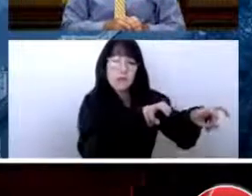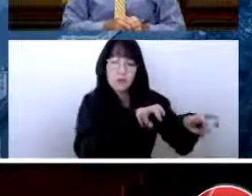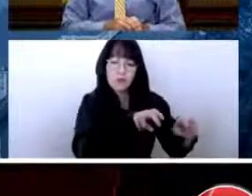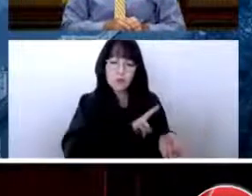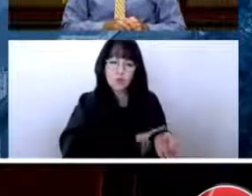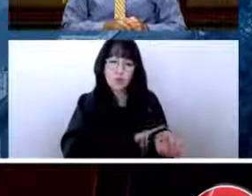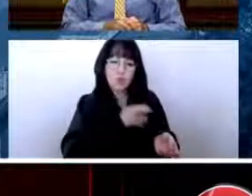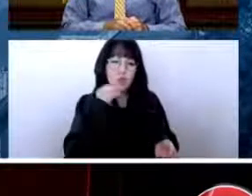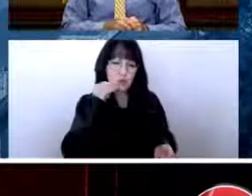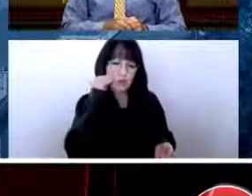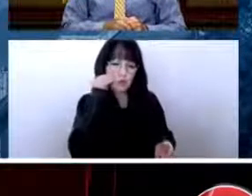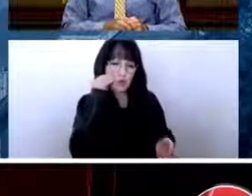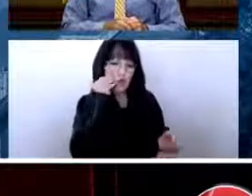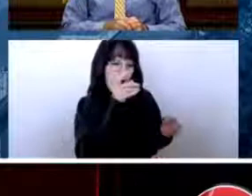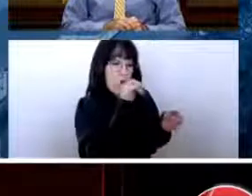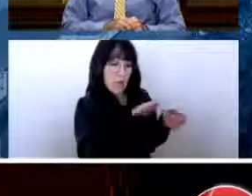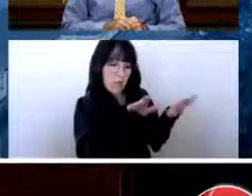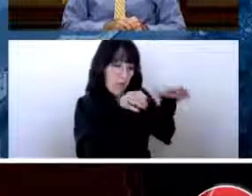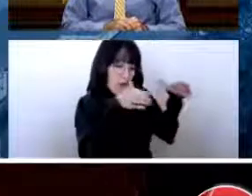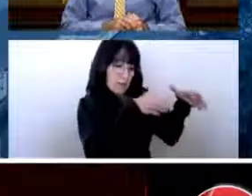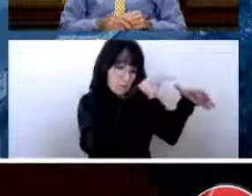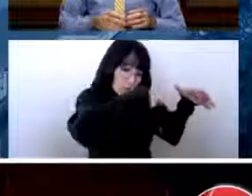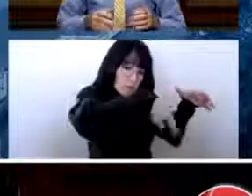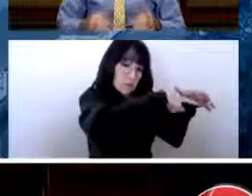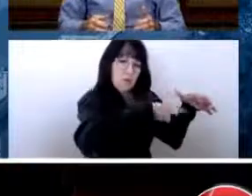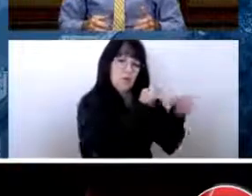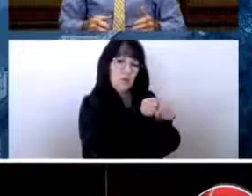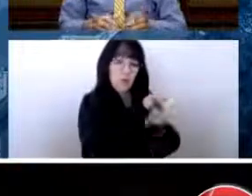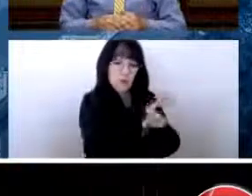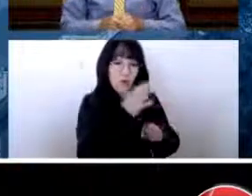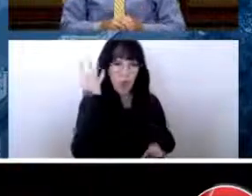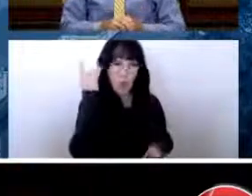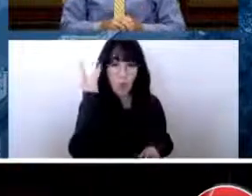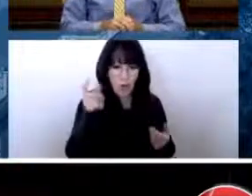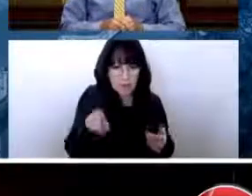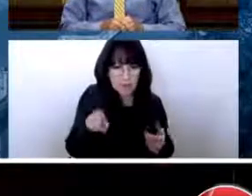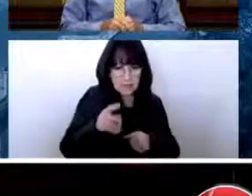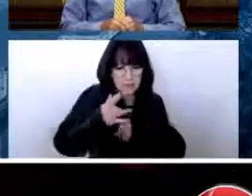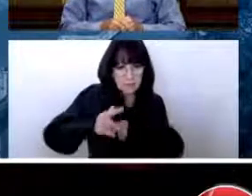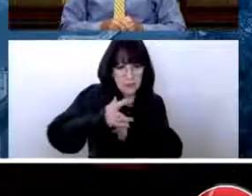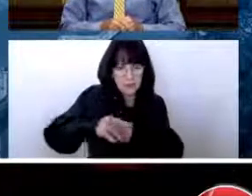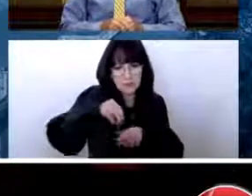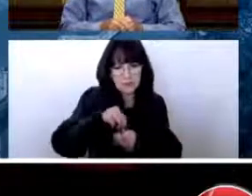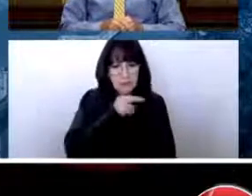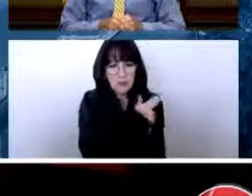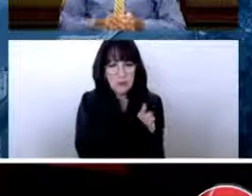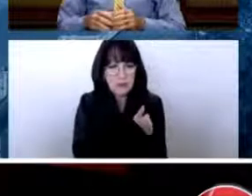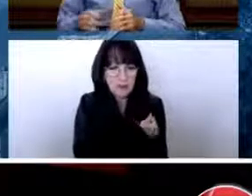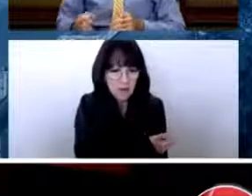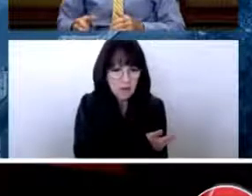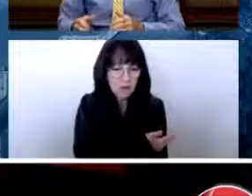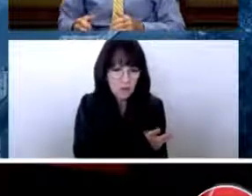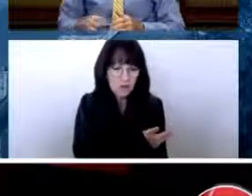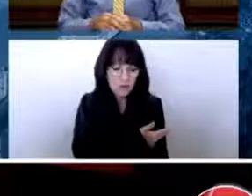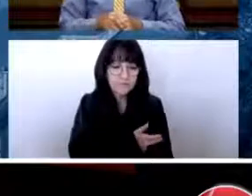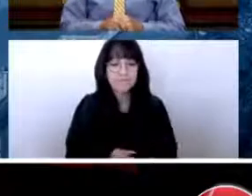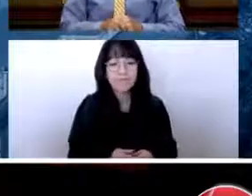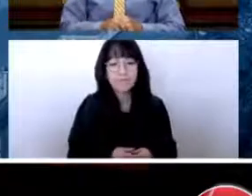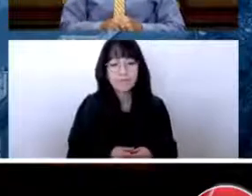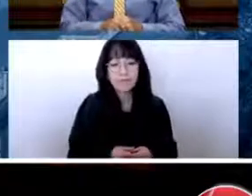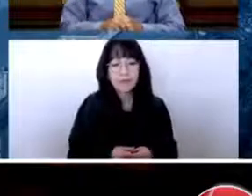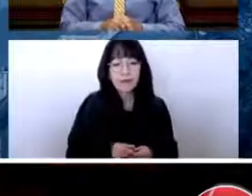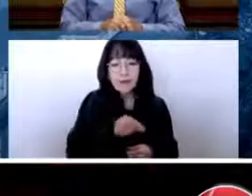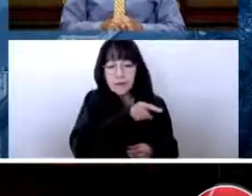staffing reasons on the long-term care side, as their workers test positive or